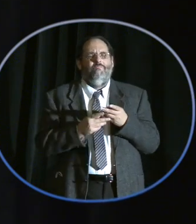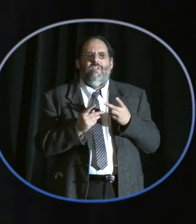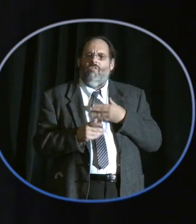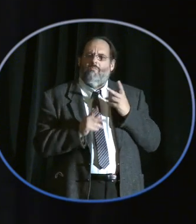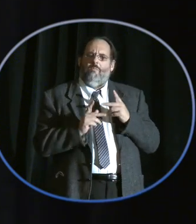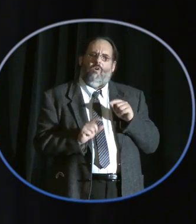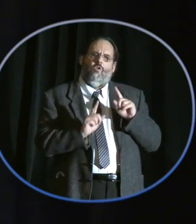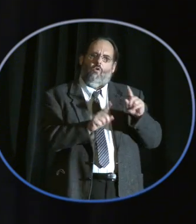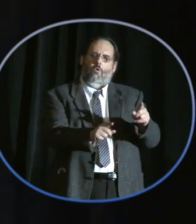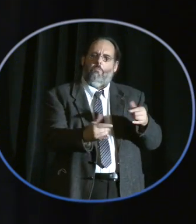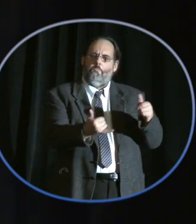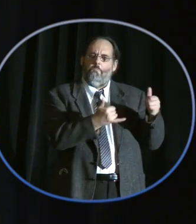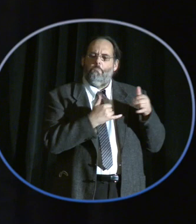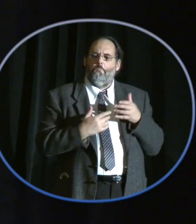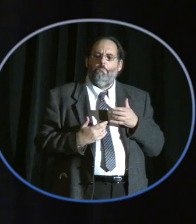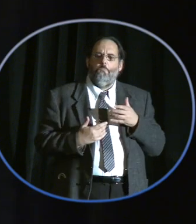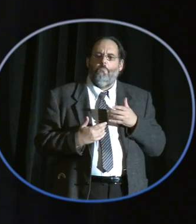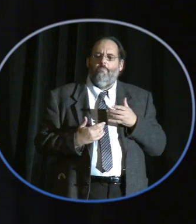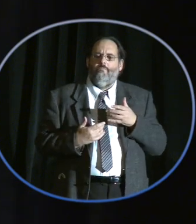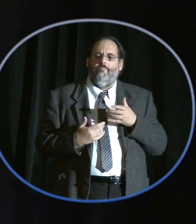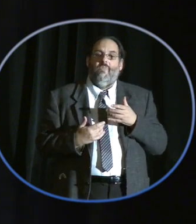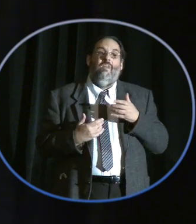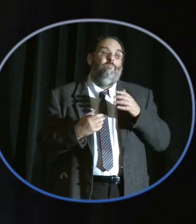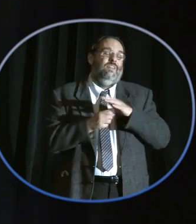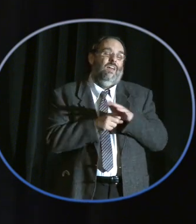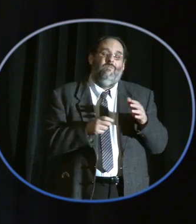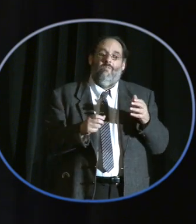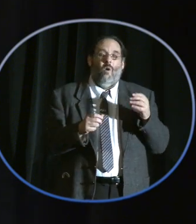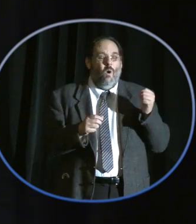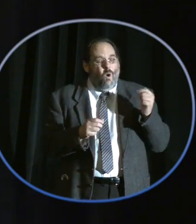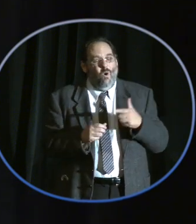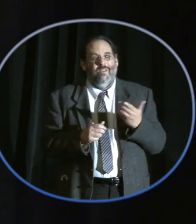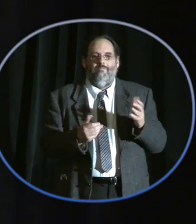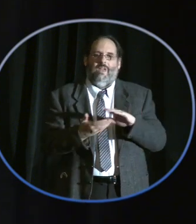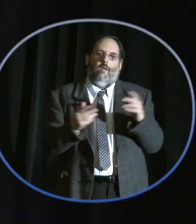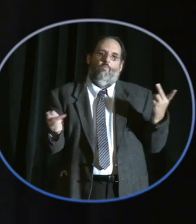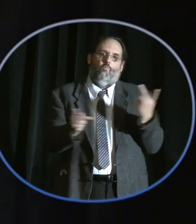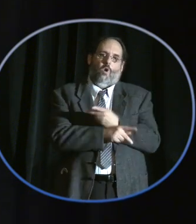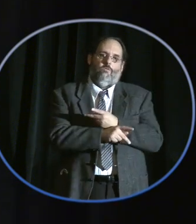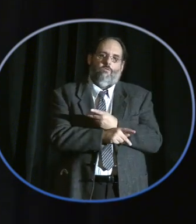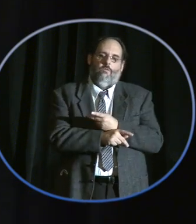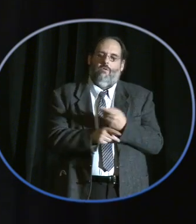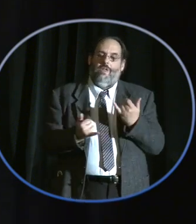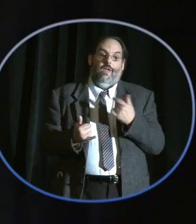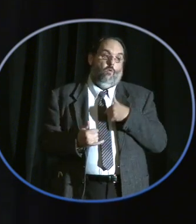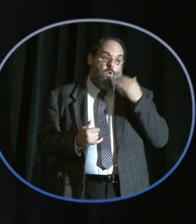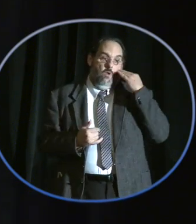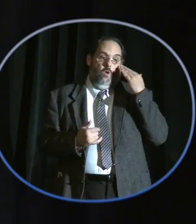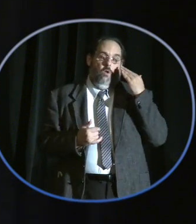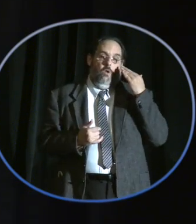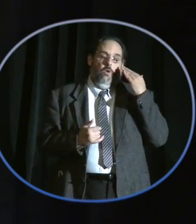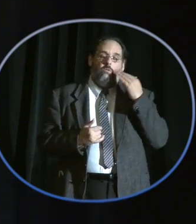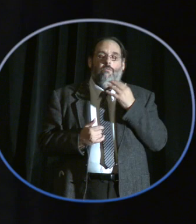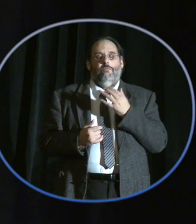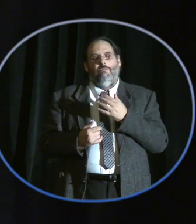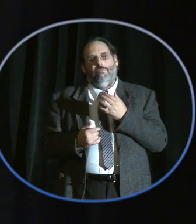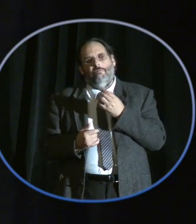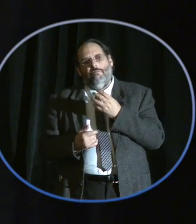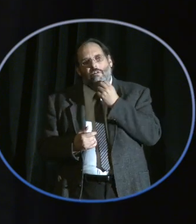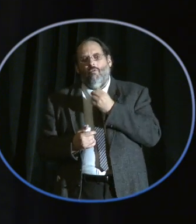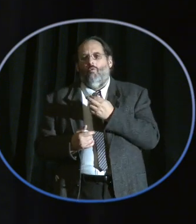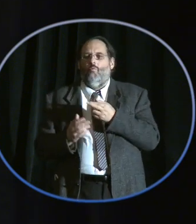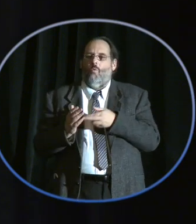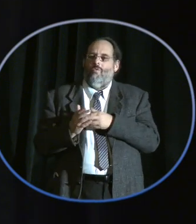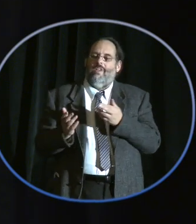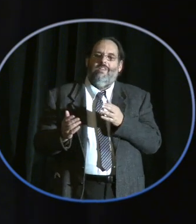people to go, it was all exacerbated by the pandemic. We know now, more than ever, the critical role that things